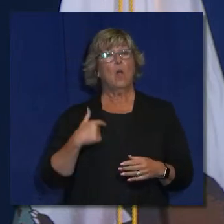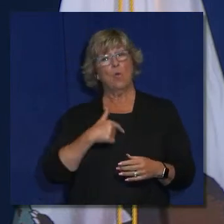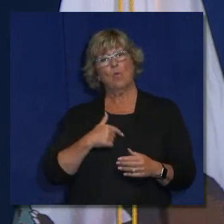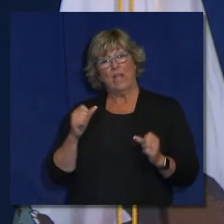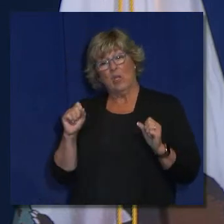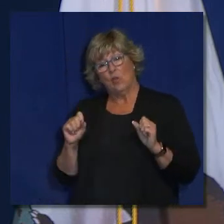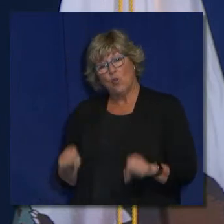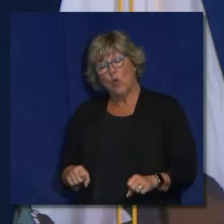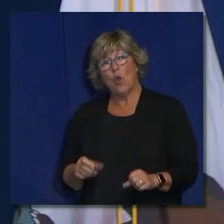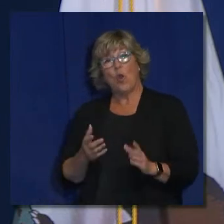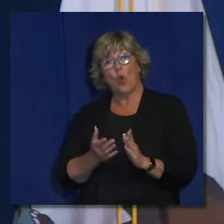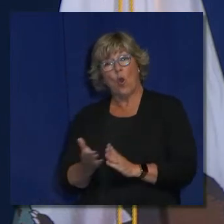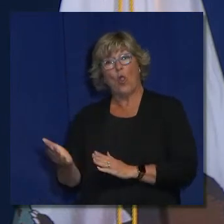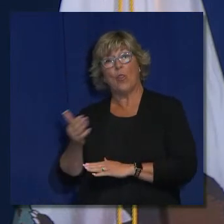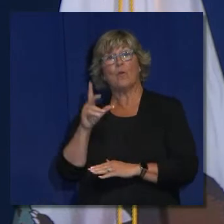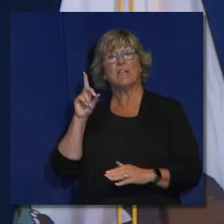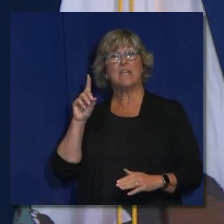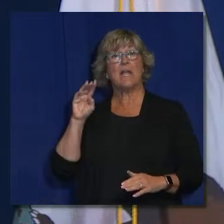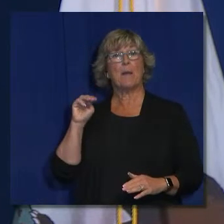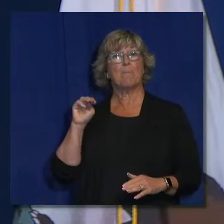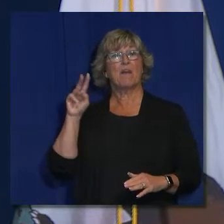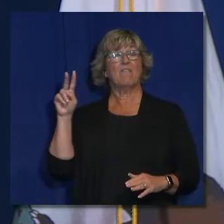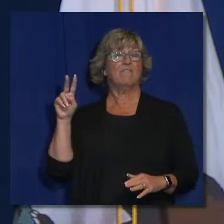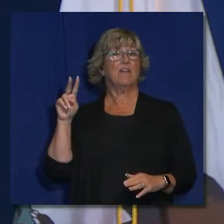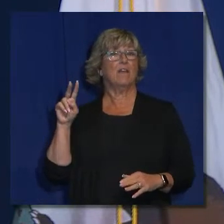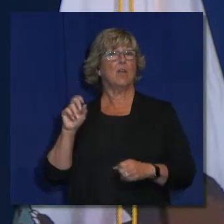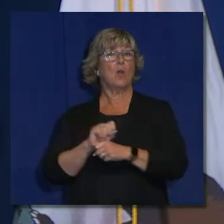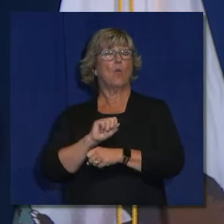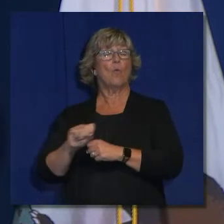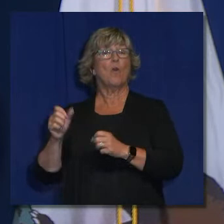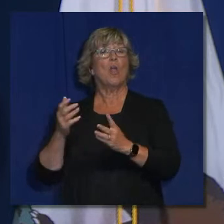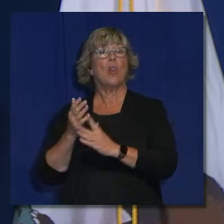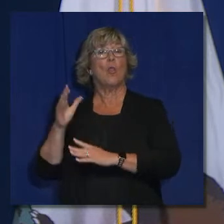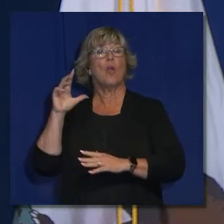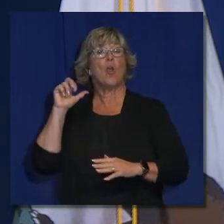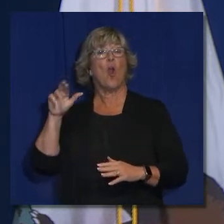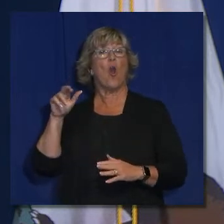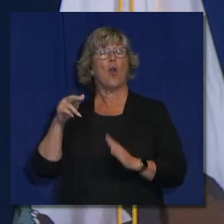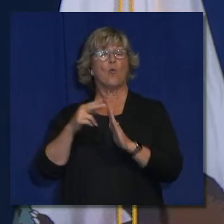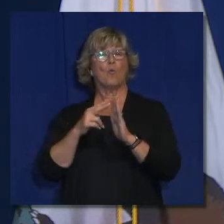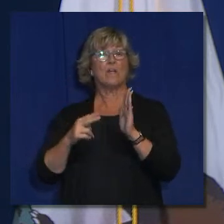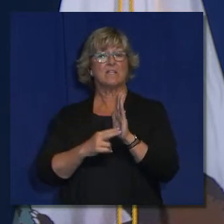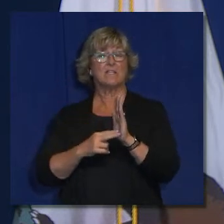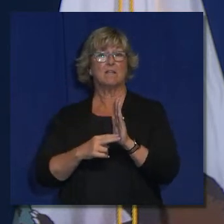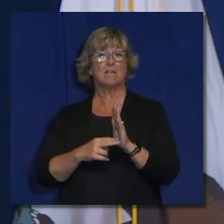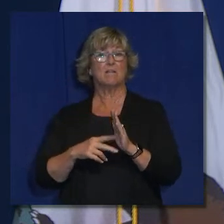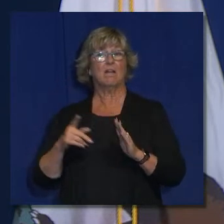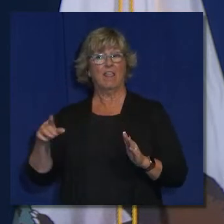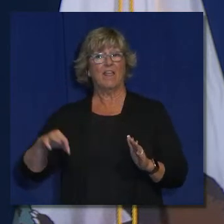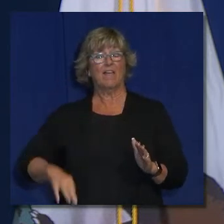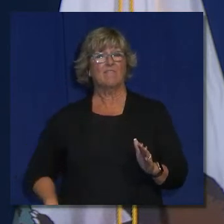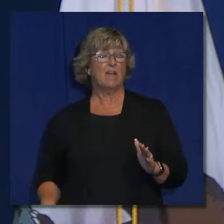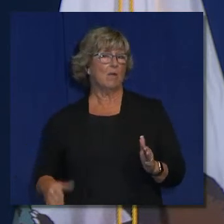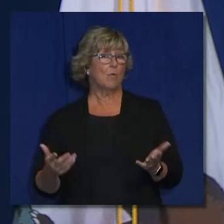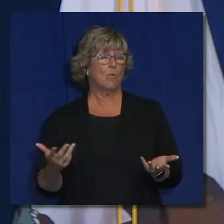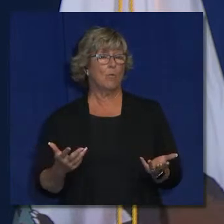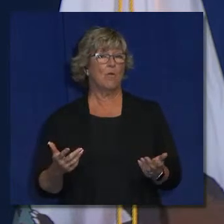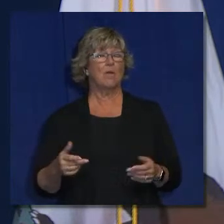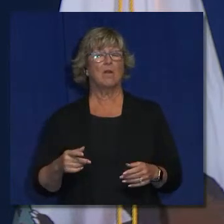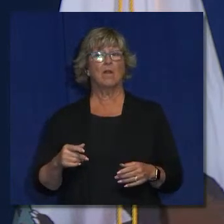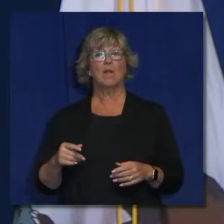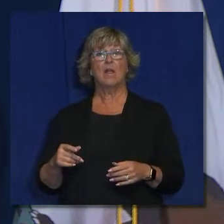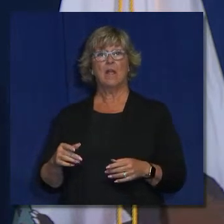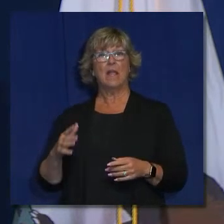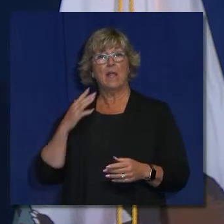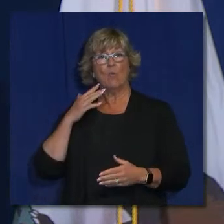opportunity perhaps to go through the Department of Motor Vehicles and work through car registration. And they said, you know what? It has an advantage. I said, what's the advantage? They said, not